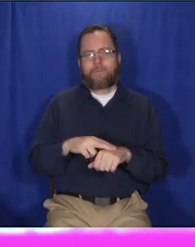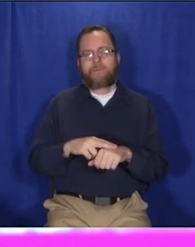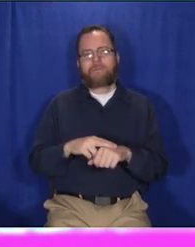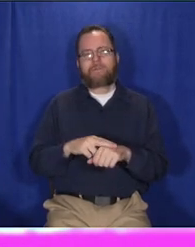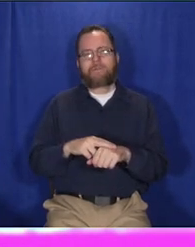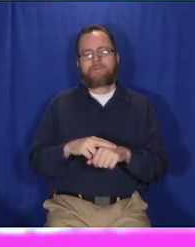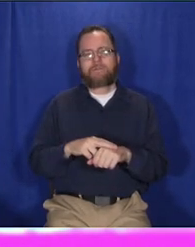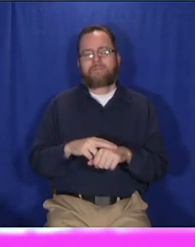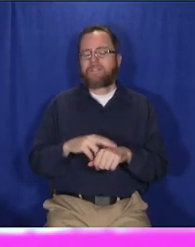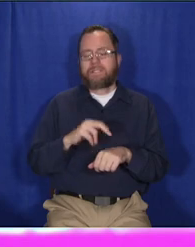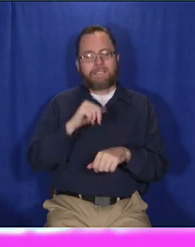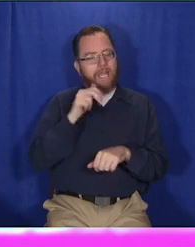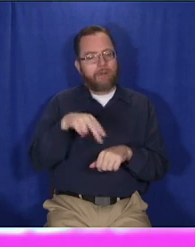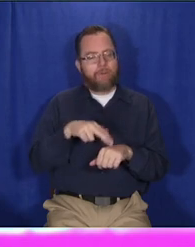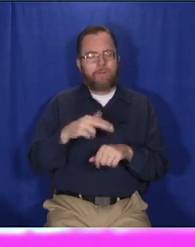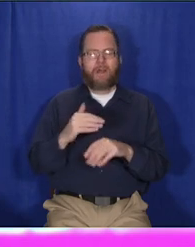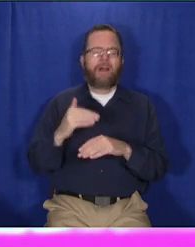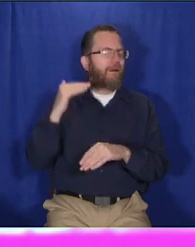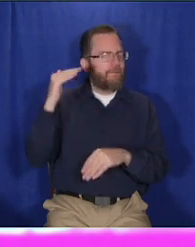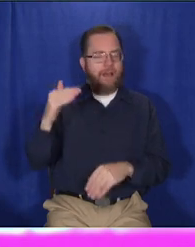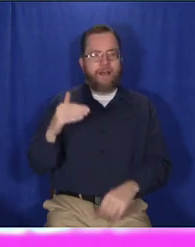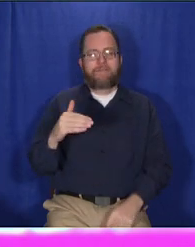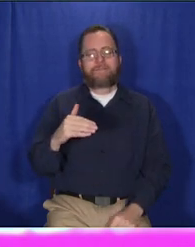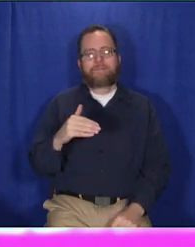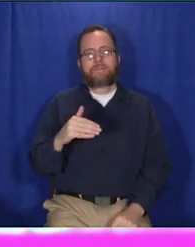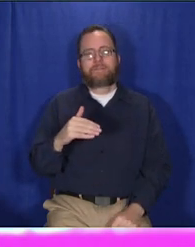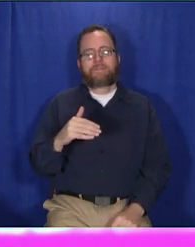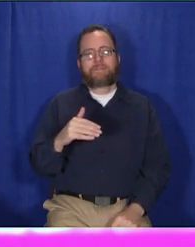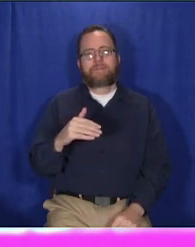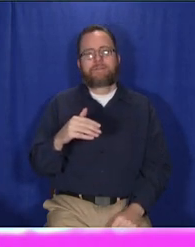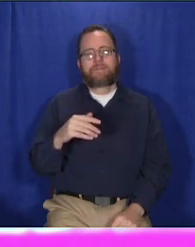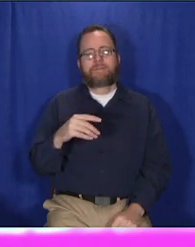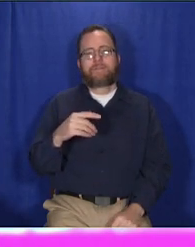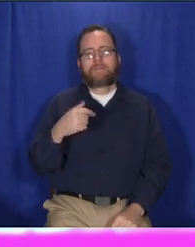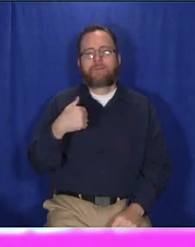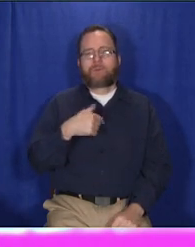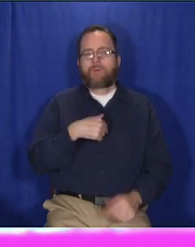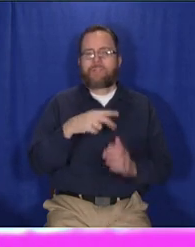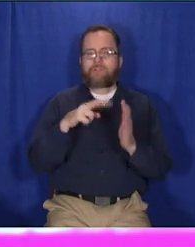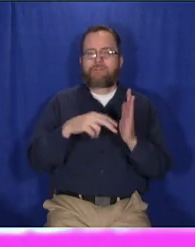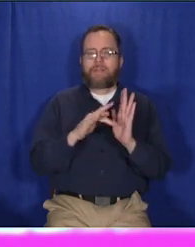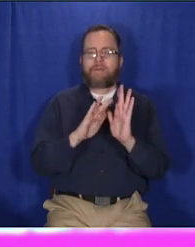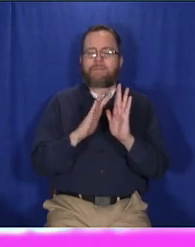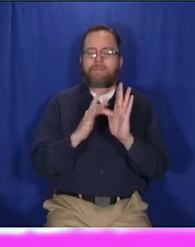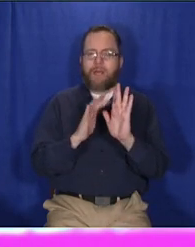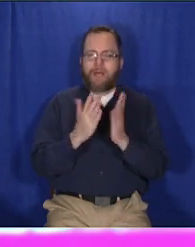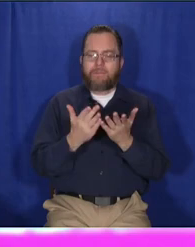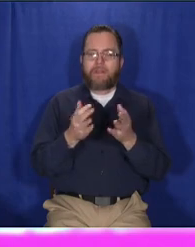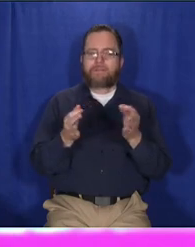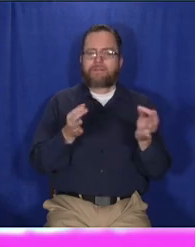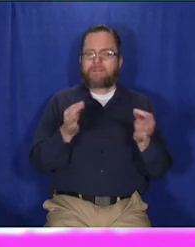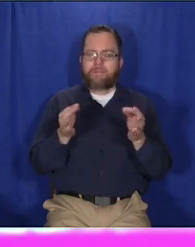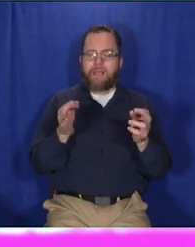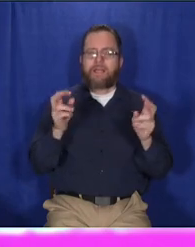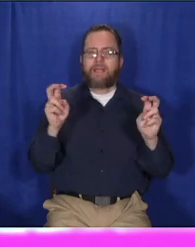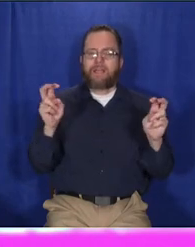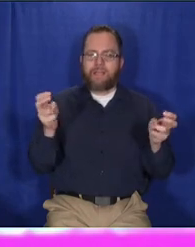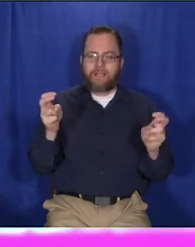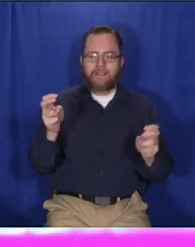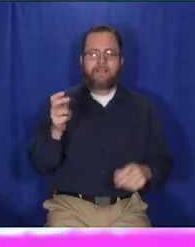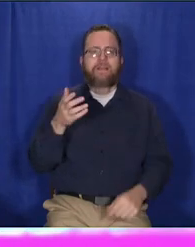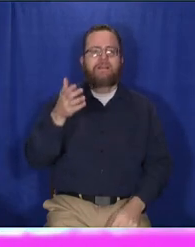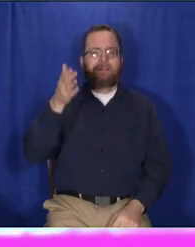God will do it. When you get a chance, read 2 Corinthians 9, verses 6 through 11, that elaborates on that point. God